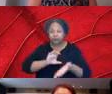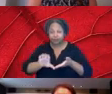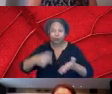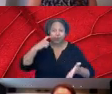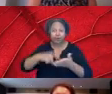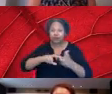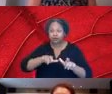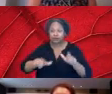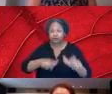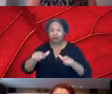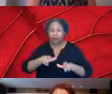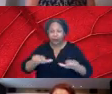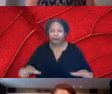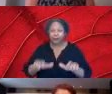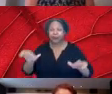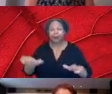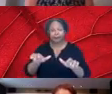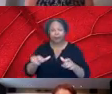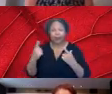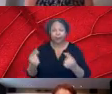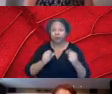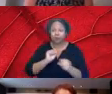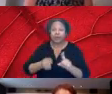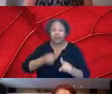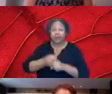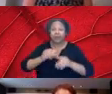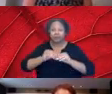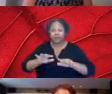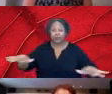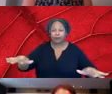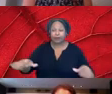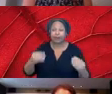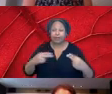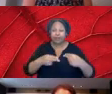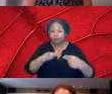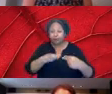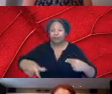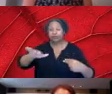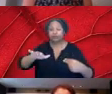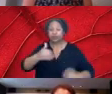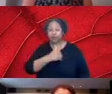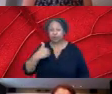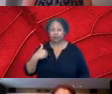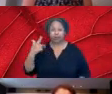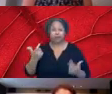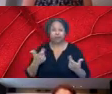doing very impactful work in many neighborhoods across Toronto, because we have a large